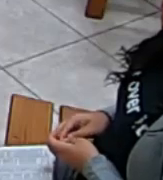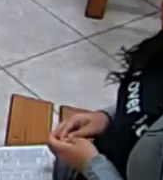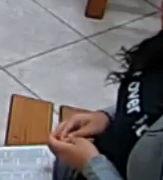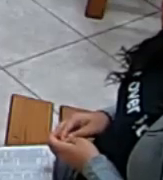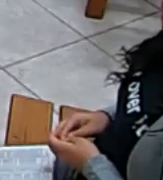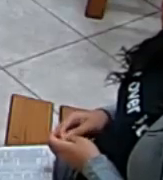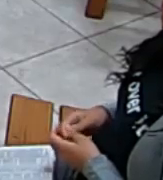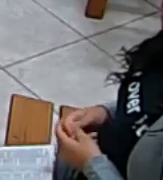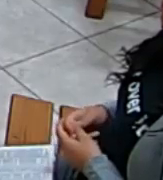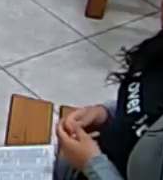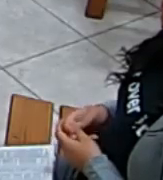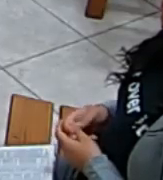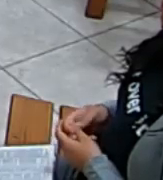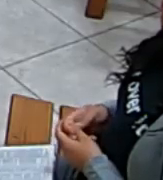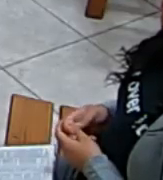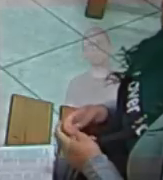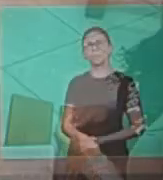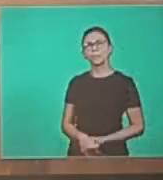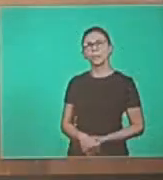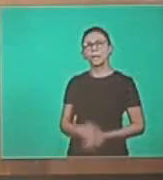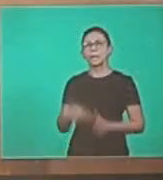But the main characteristic is